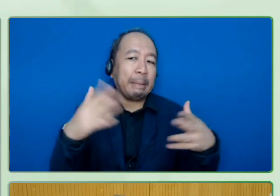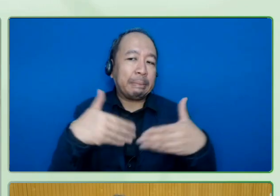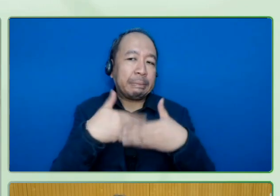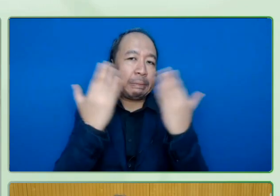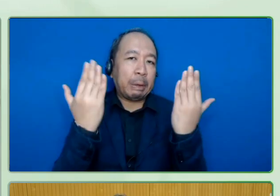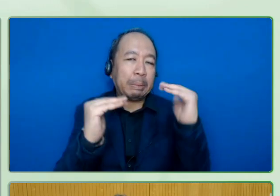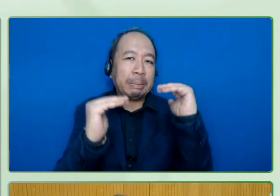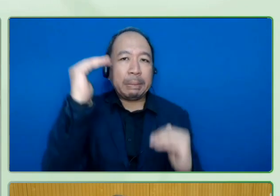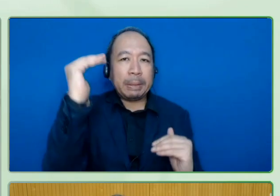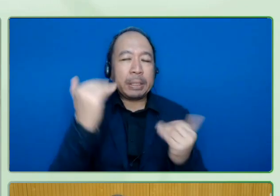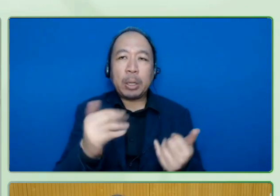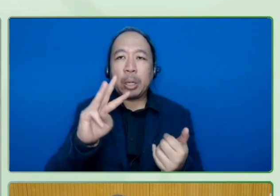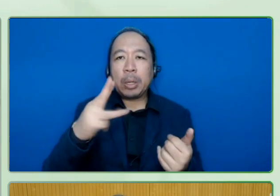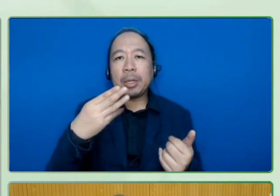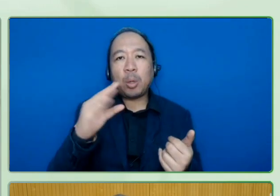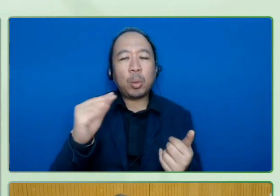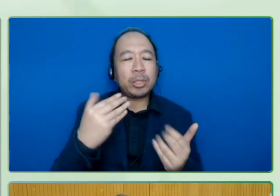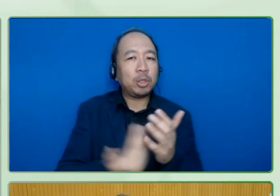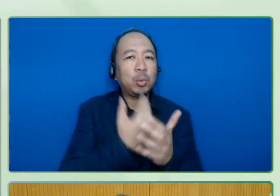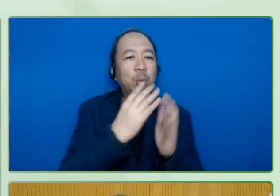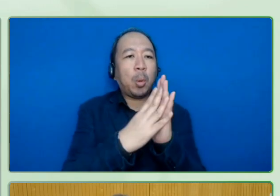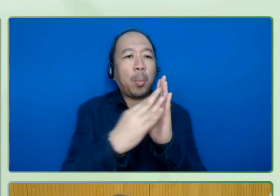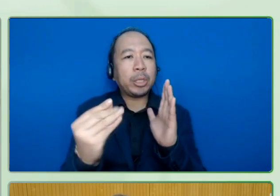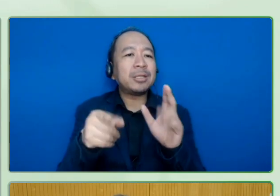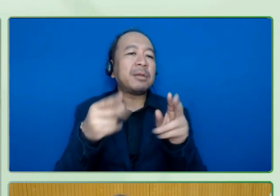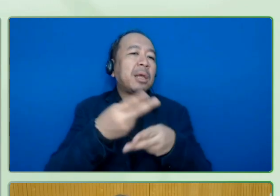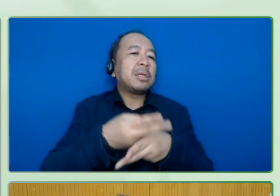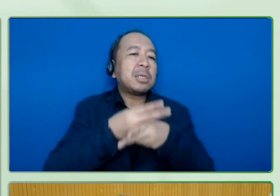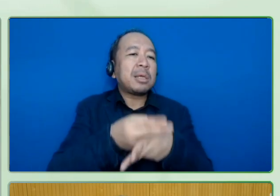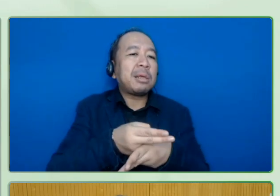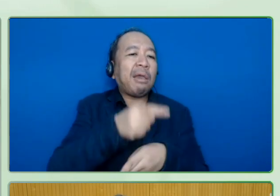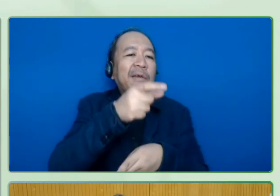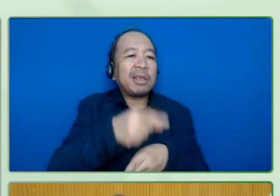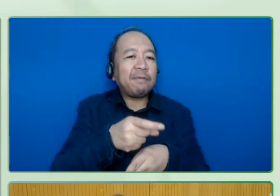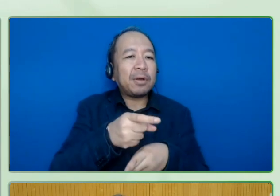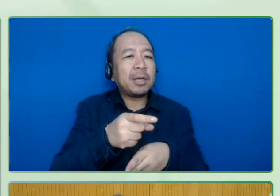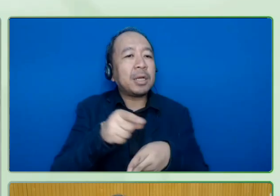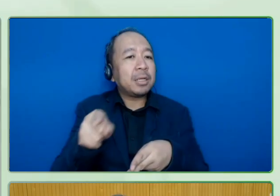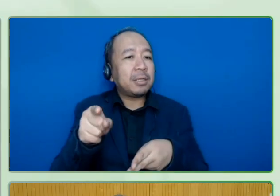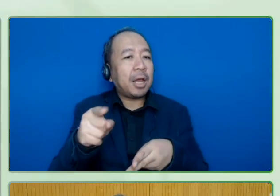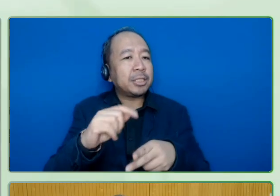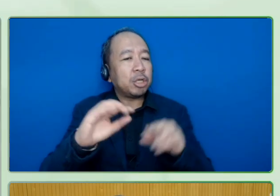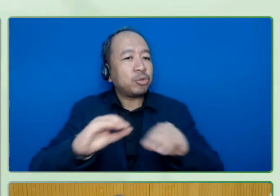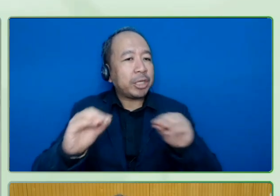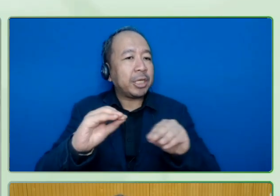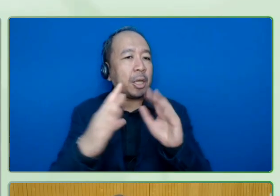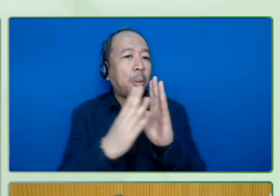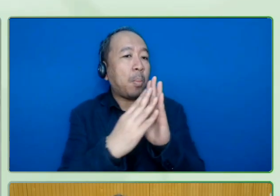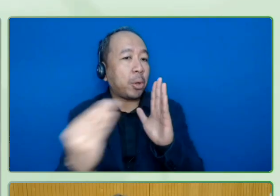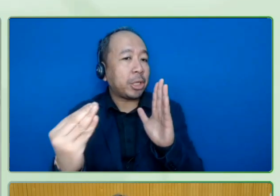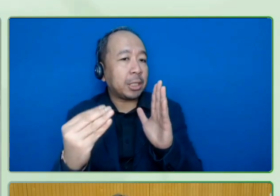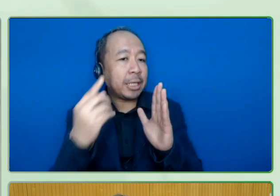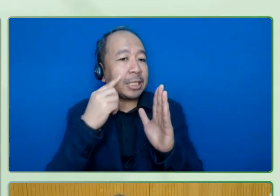new model, the caregiver skills training model, which is a novel, fully open access intervention, which is